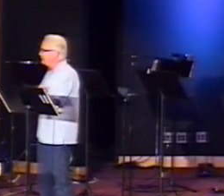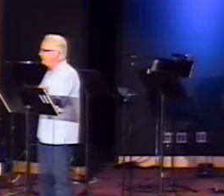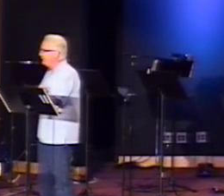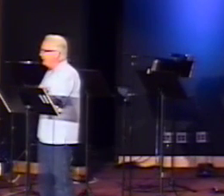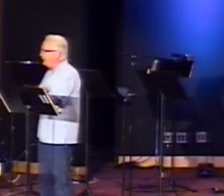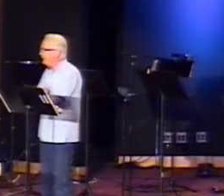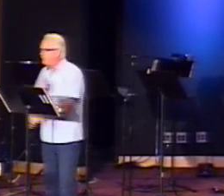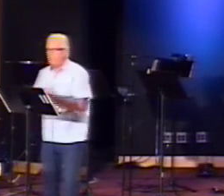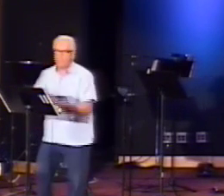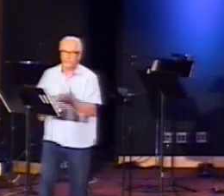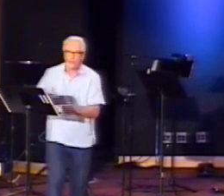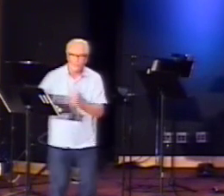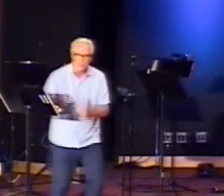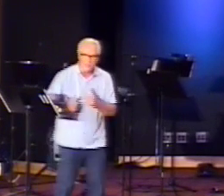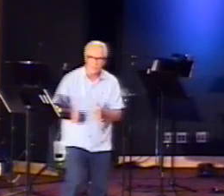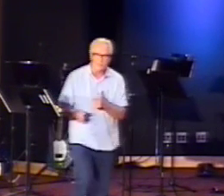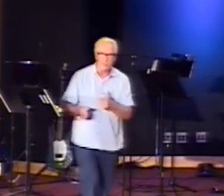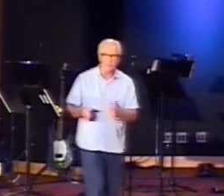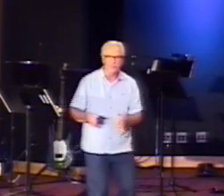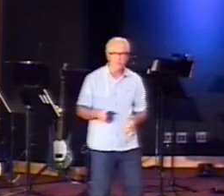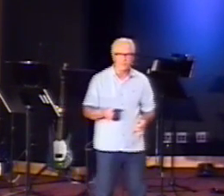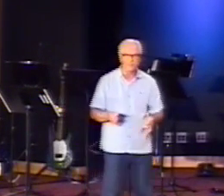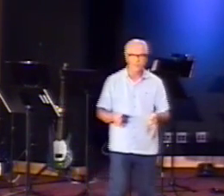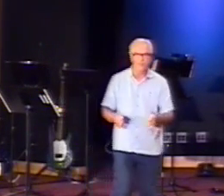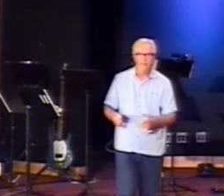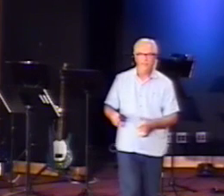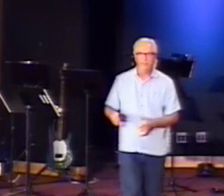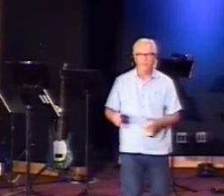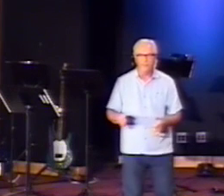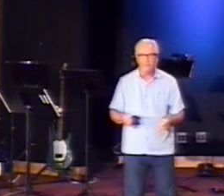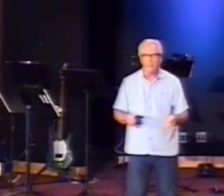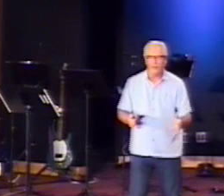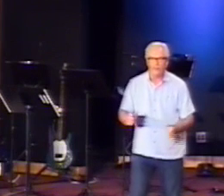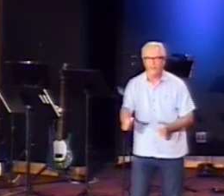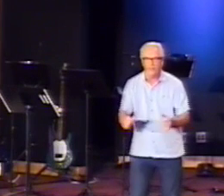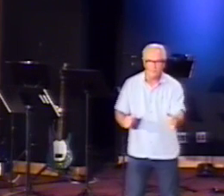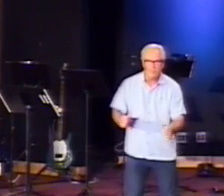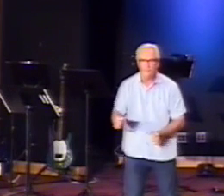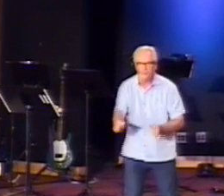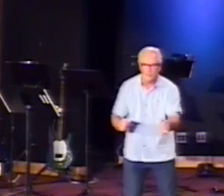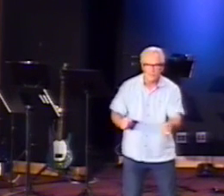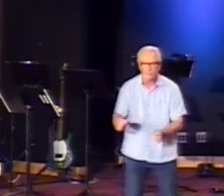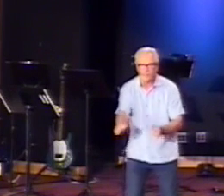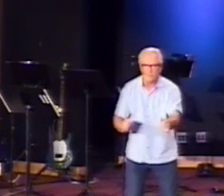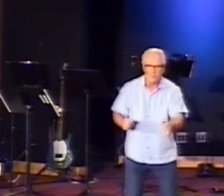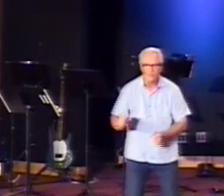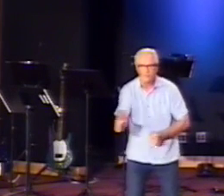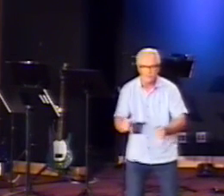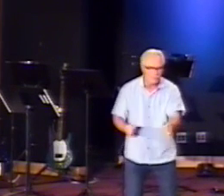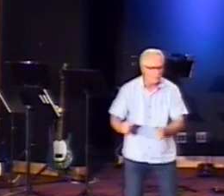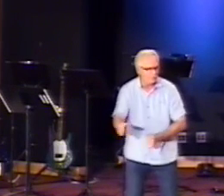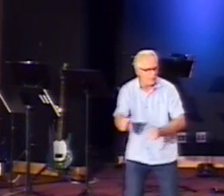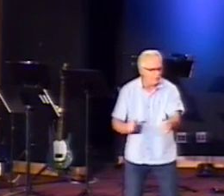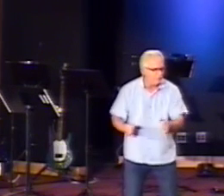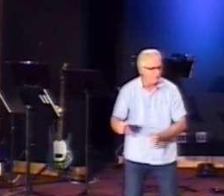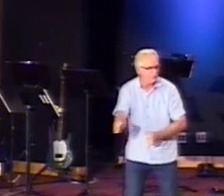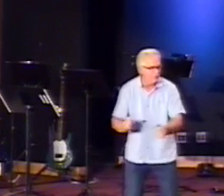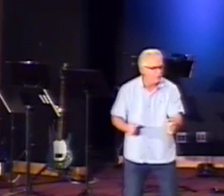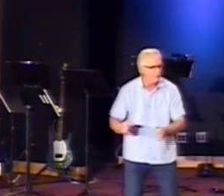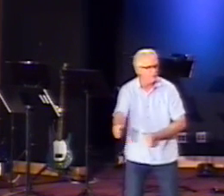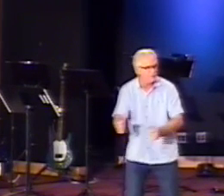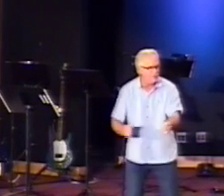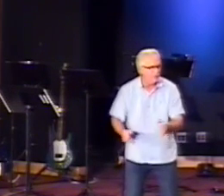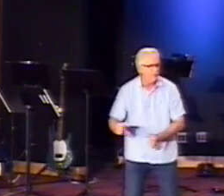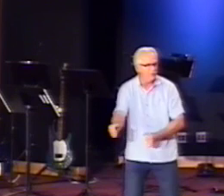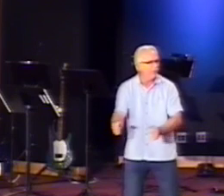they? If you don't get your heart rate up, because when I first went there, I says, well, am I really getting my heart rate up? I'm doing one of those bikes where you go just like back and forth,